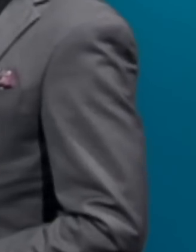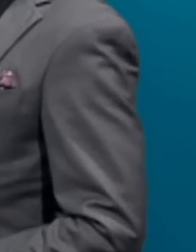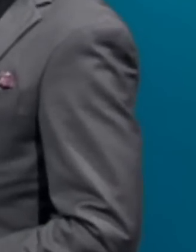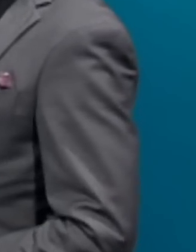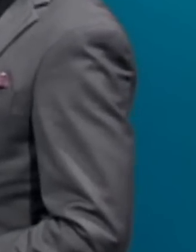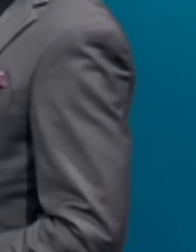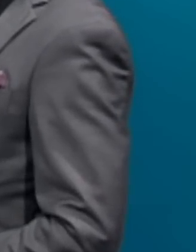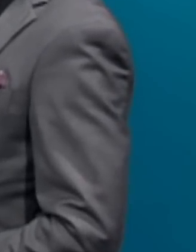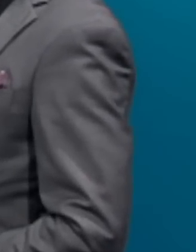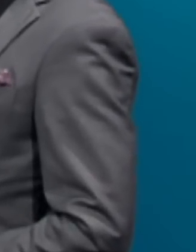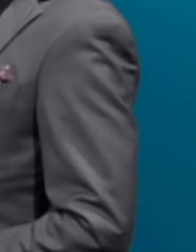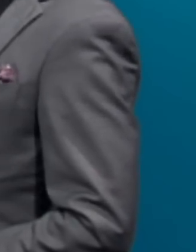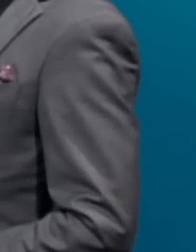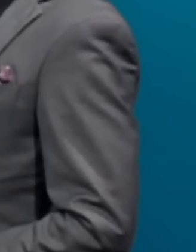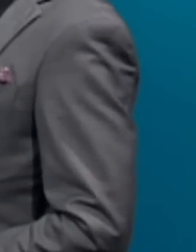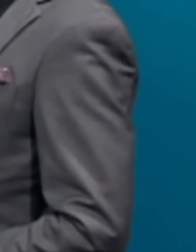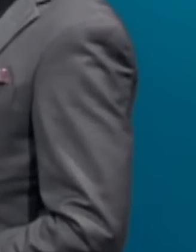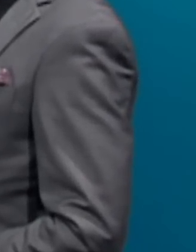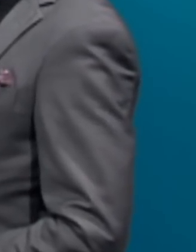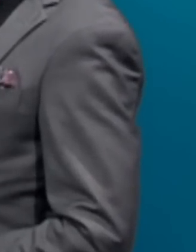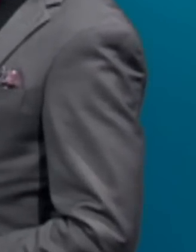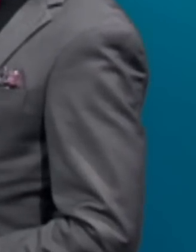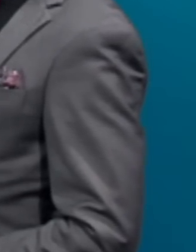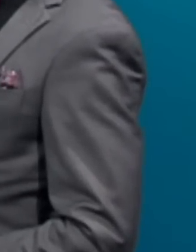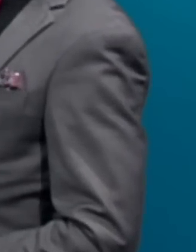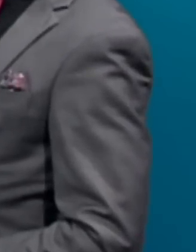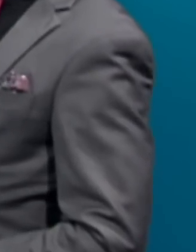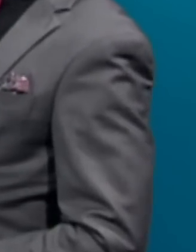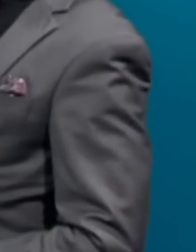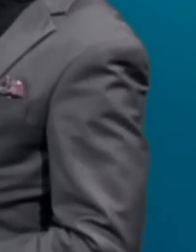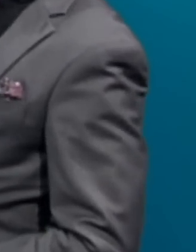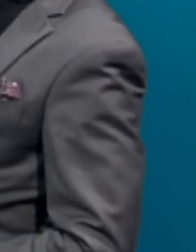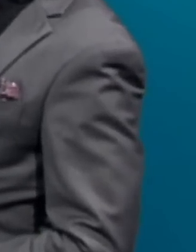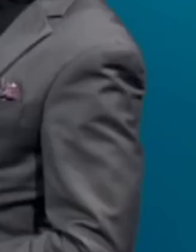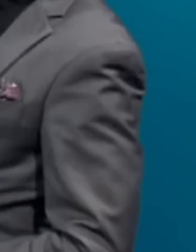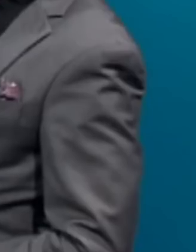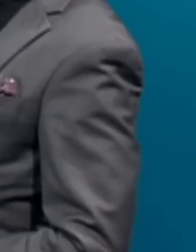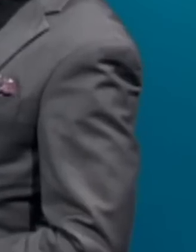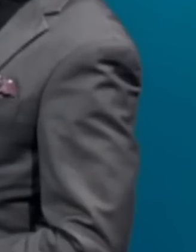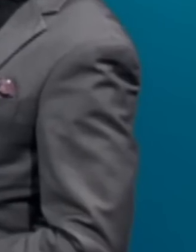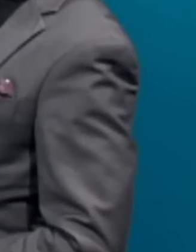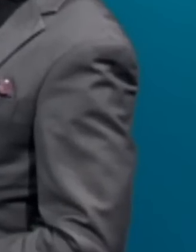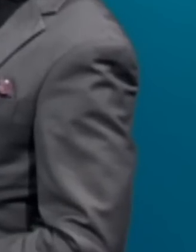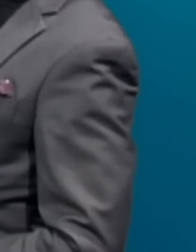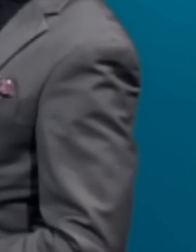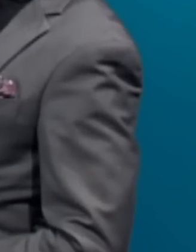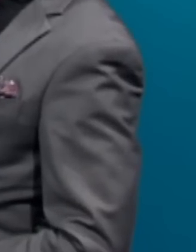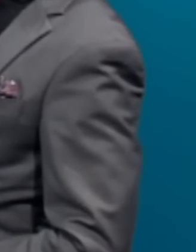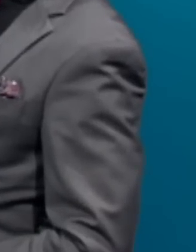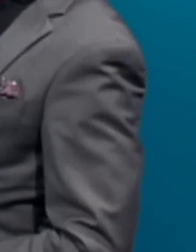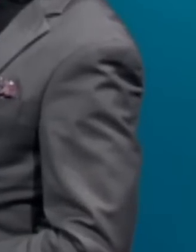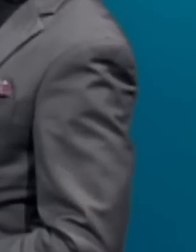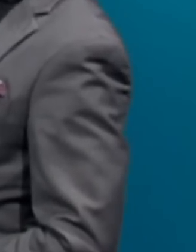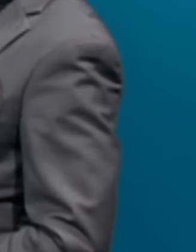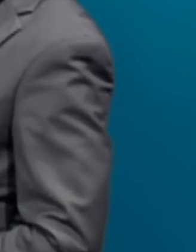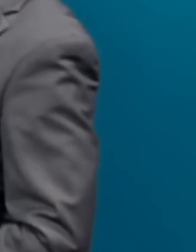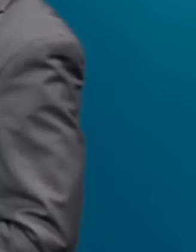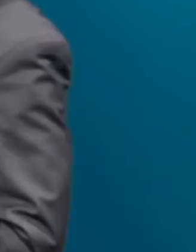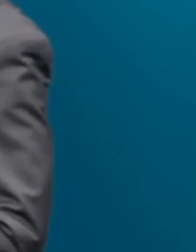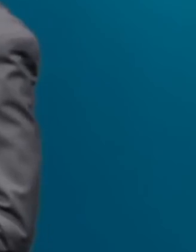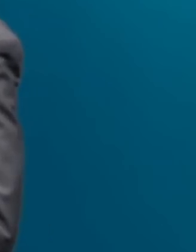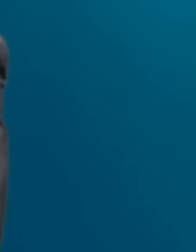tša go sa temoshi eo e sa le gona mo ba re bontšha ka di kgonagalo tsa go phulega mello ya hlaga ona lo ka kwa go la Free State go me badudi ba ile tsa gore ba se tlhotlheletse mello ya hlaga